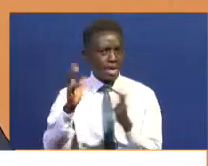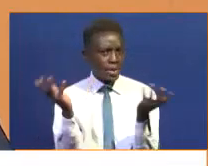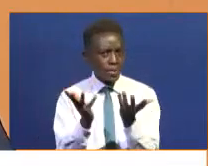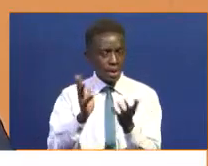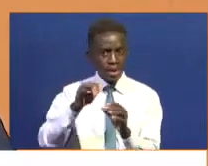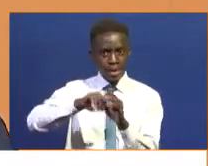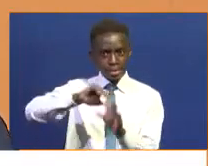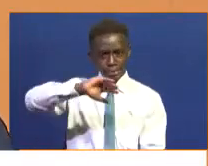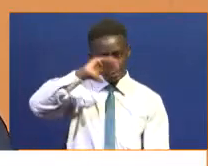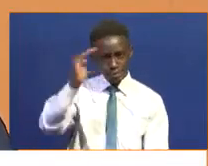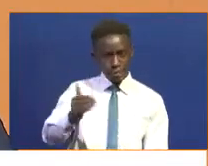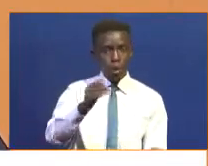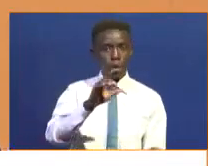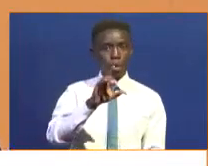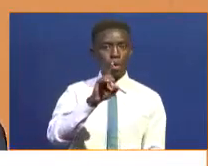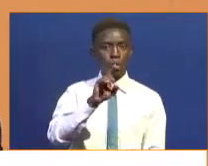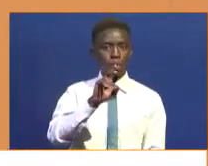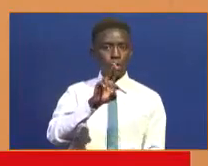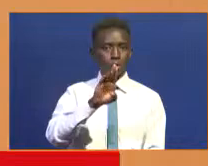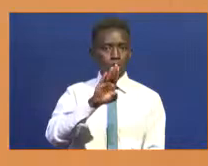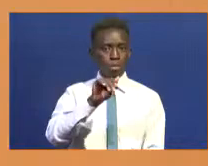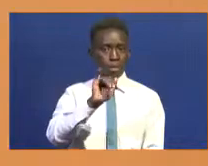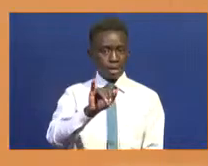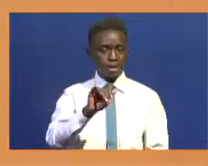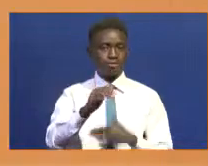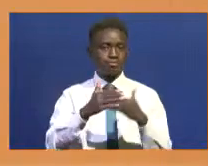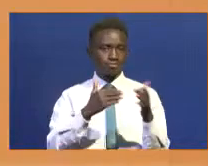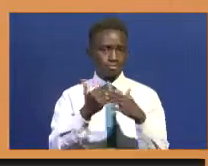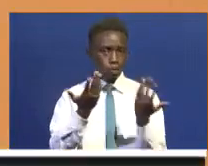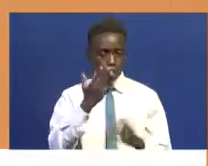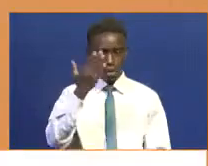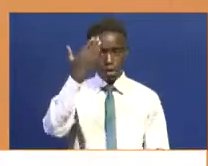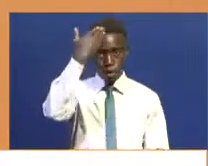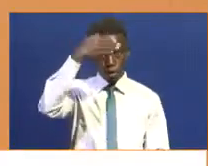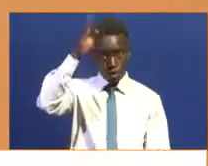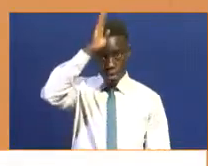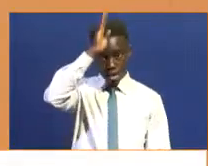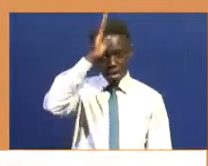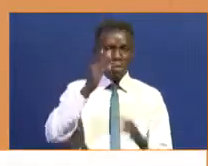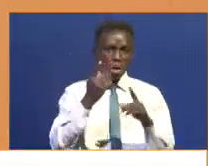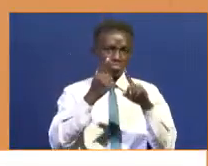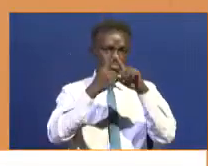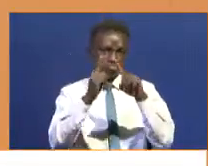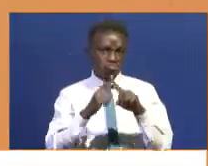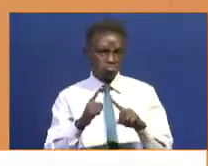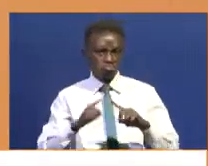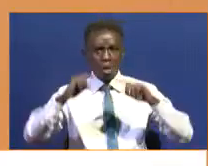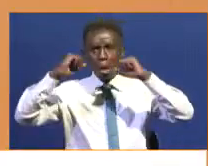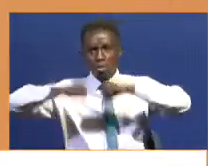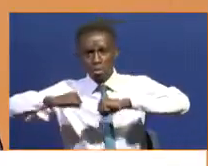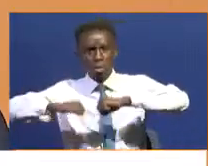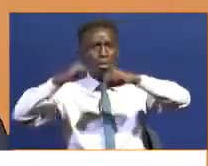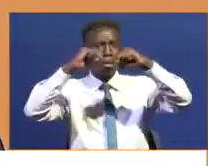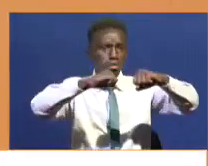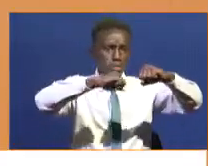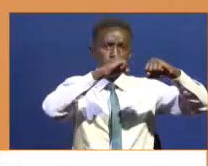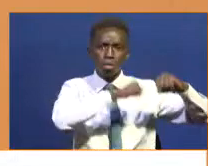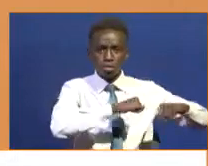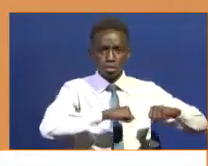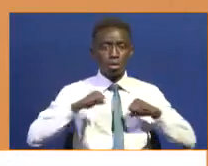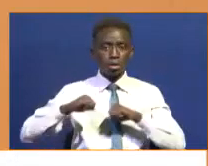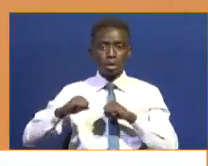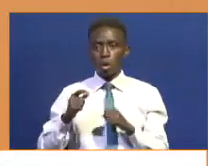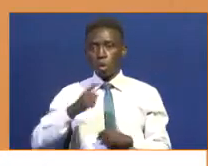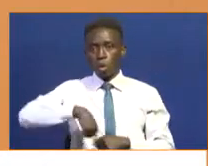of Dubai, where various agreements were reached. And of course, we're also keeping an eye to see what exactly will come out